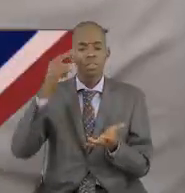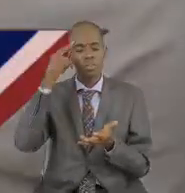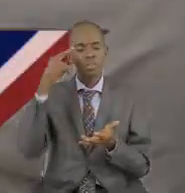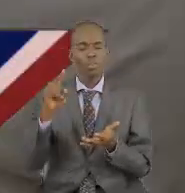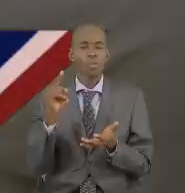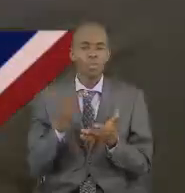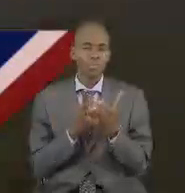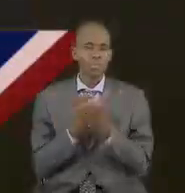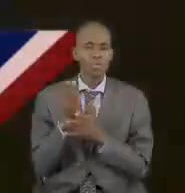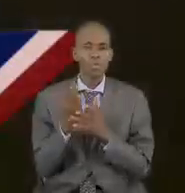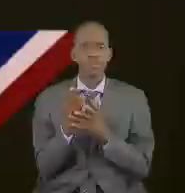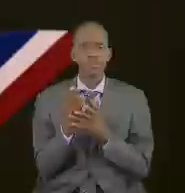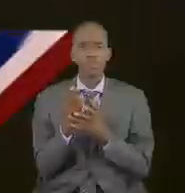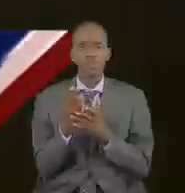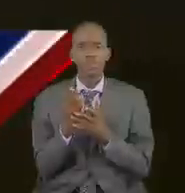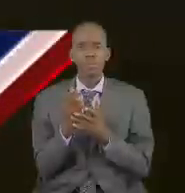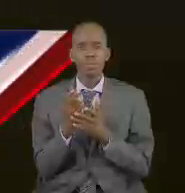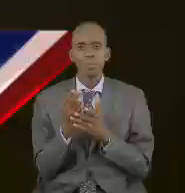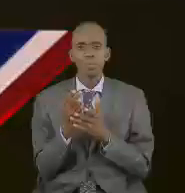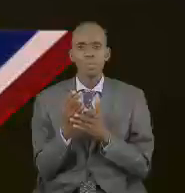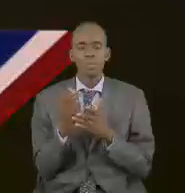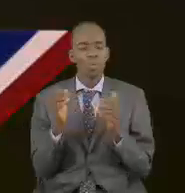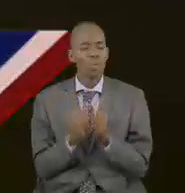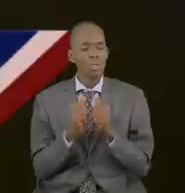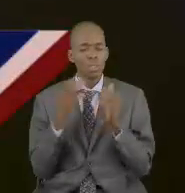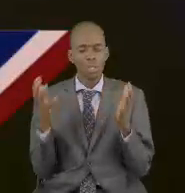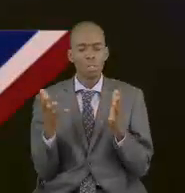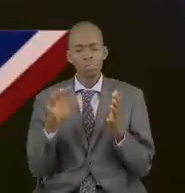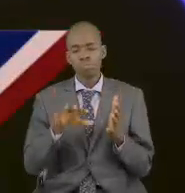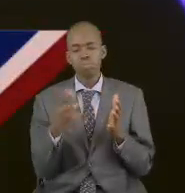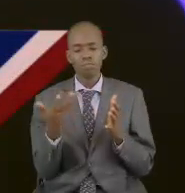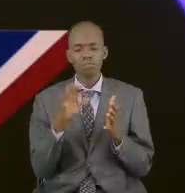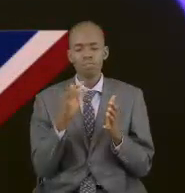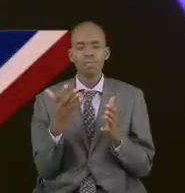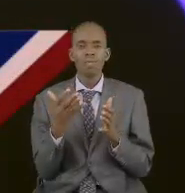Christ, without cowardly compromise.